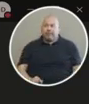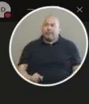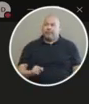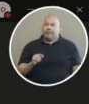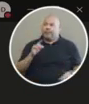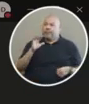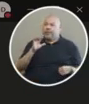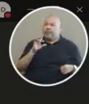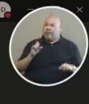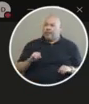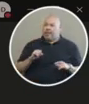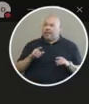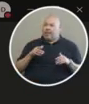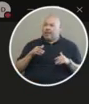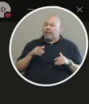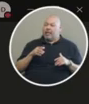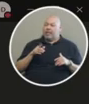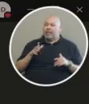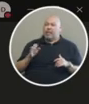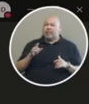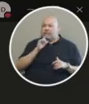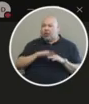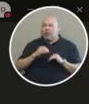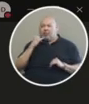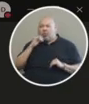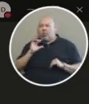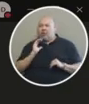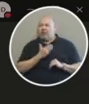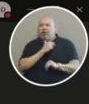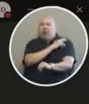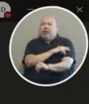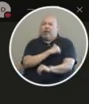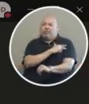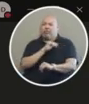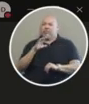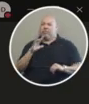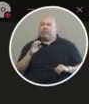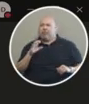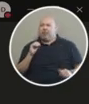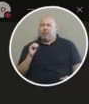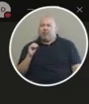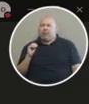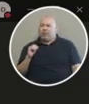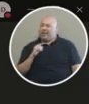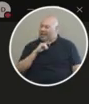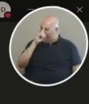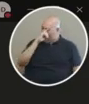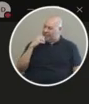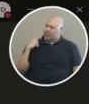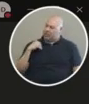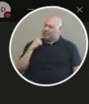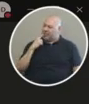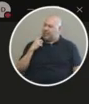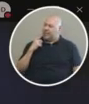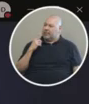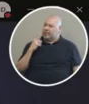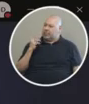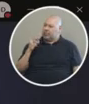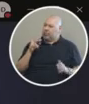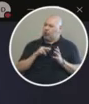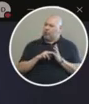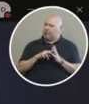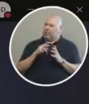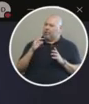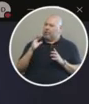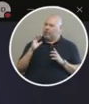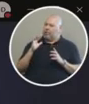be able to address it. He's just on the phone with one of our hospital CEOs. I think the chief said he was gonna look into it and